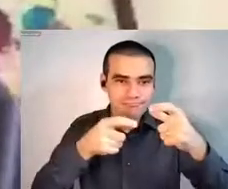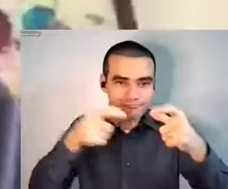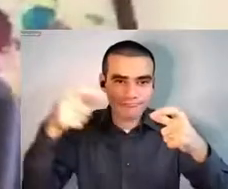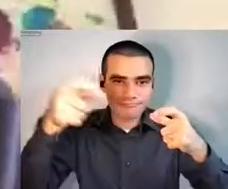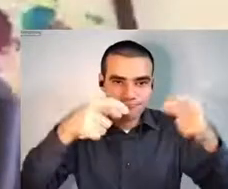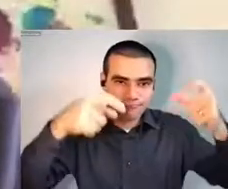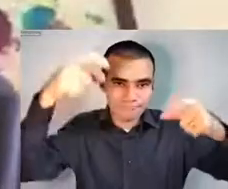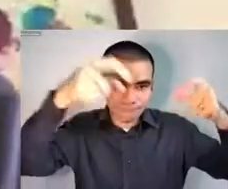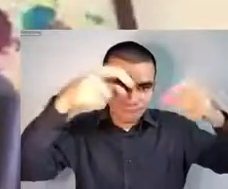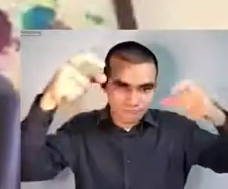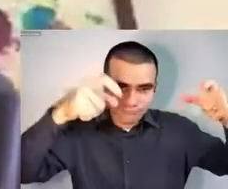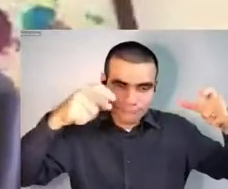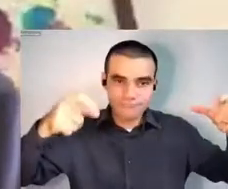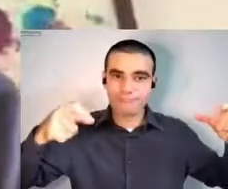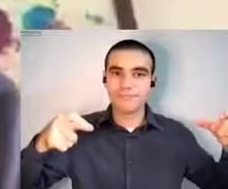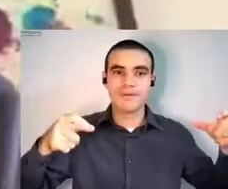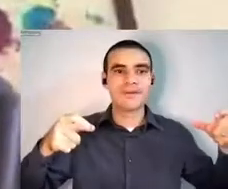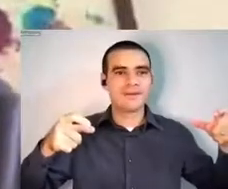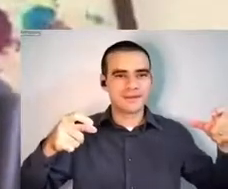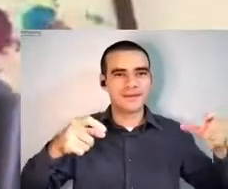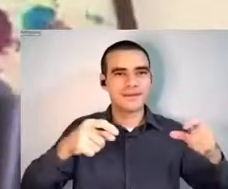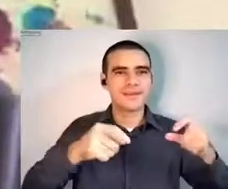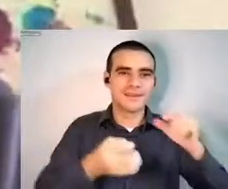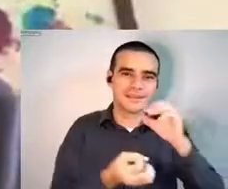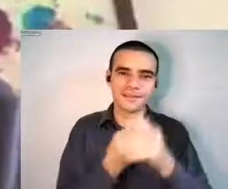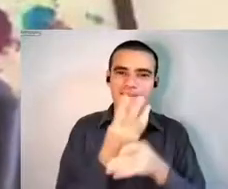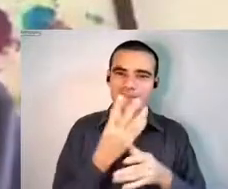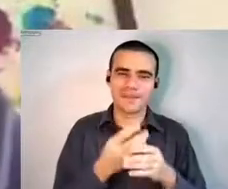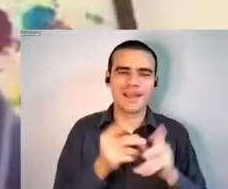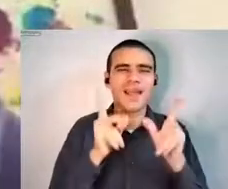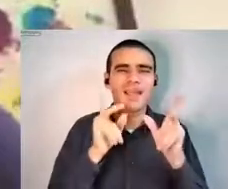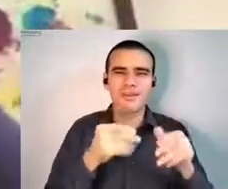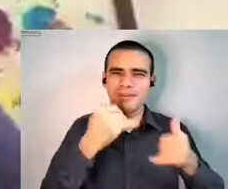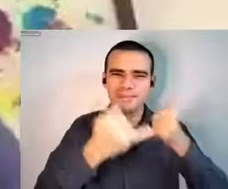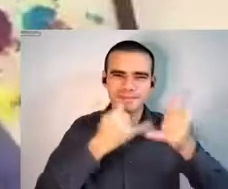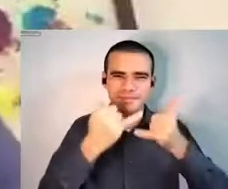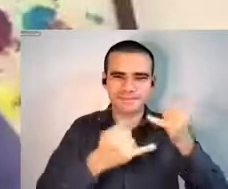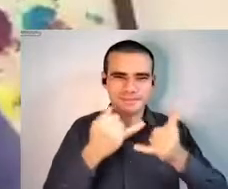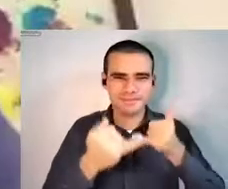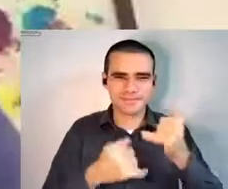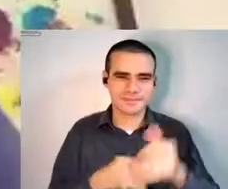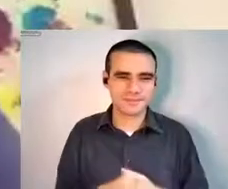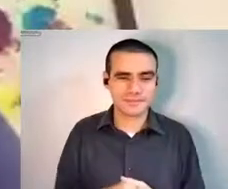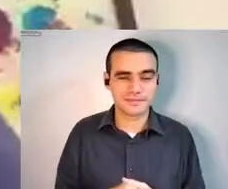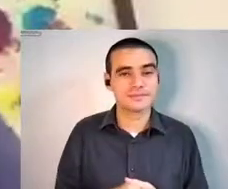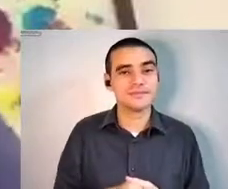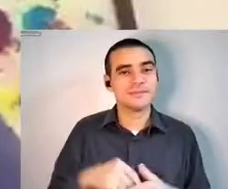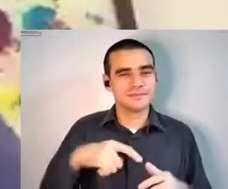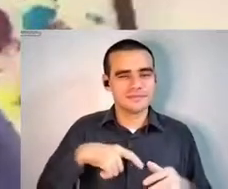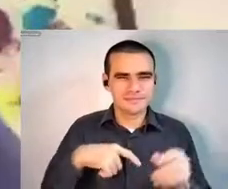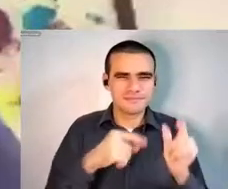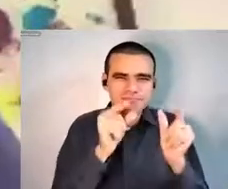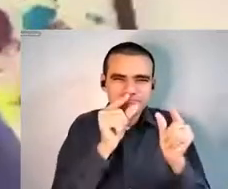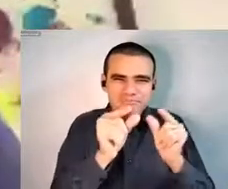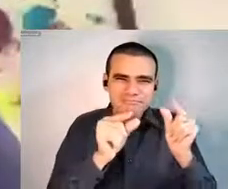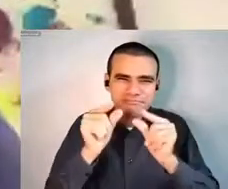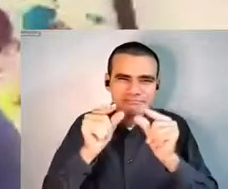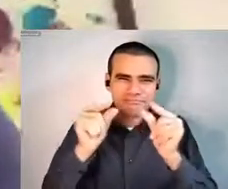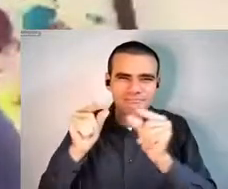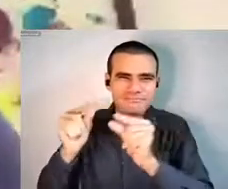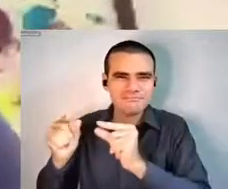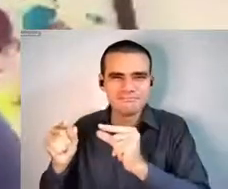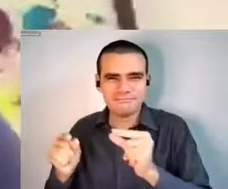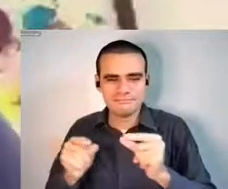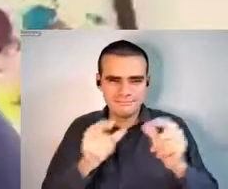things that you create new products. So it works like a Lego game. So if you have small pieces,